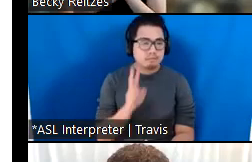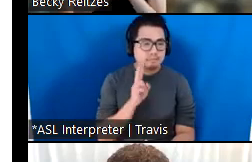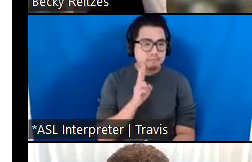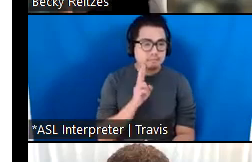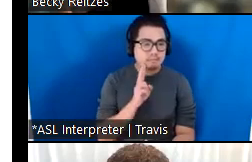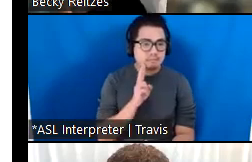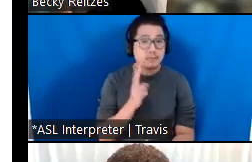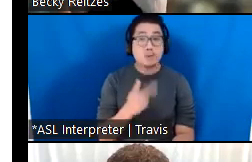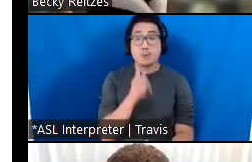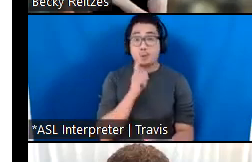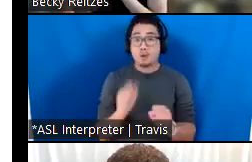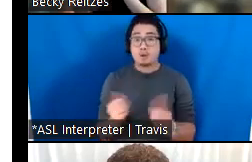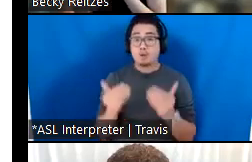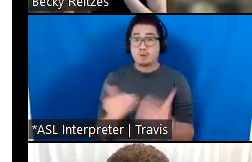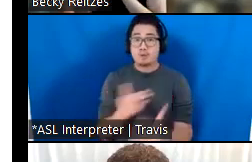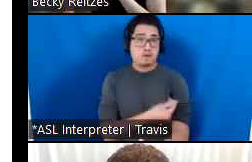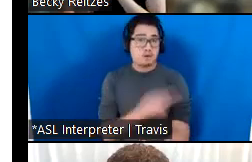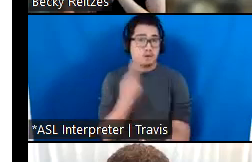who can get vaccinated now,